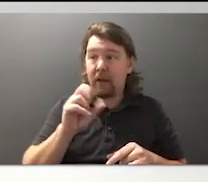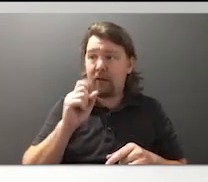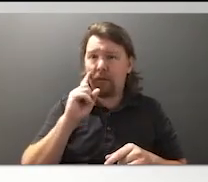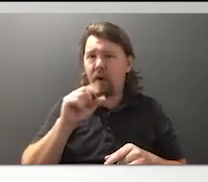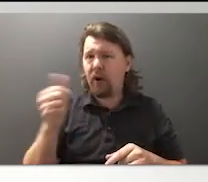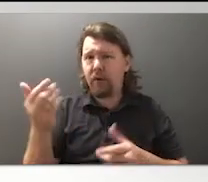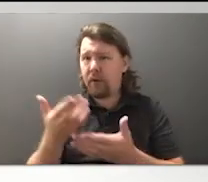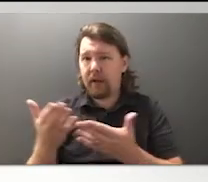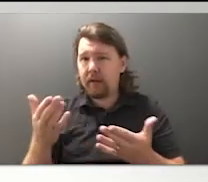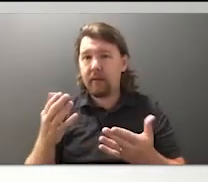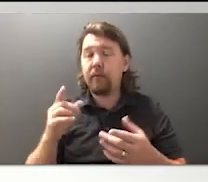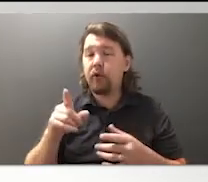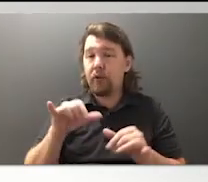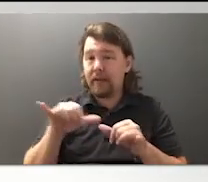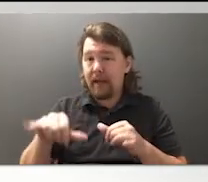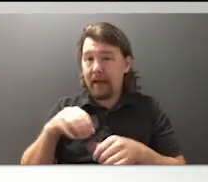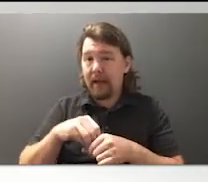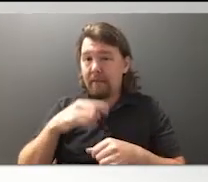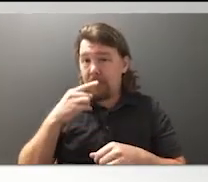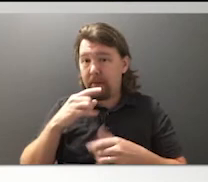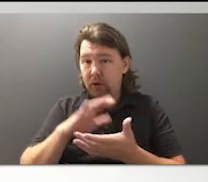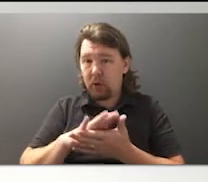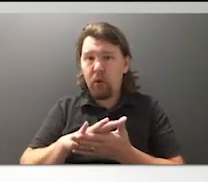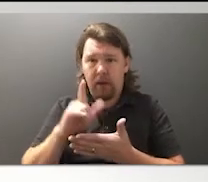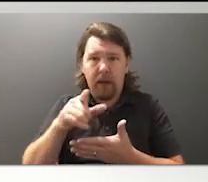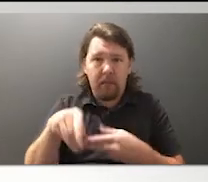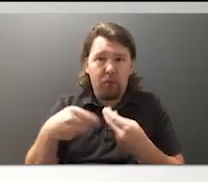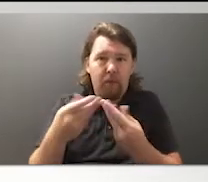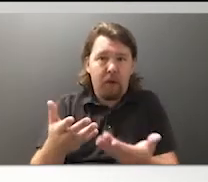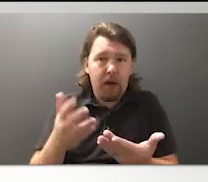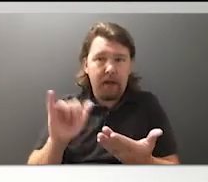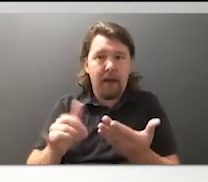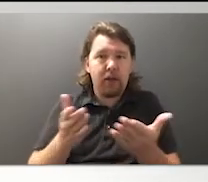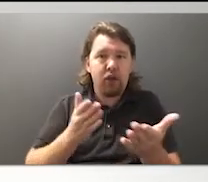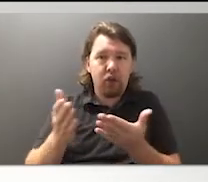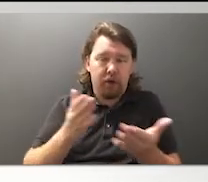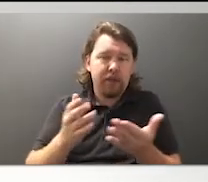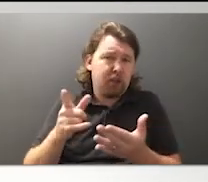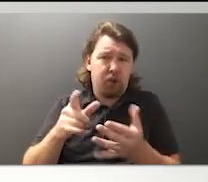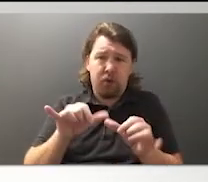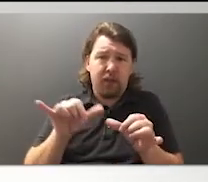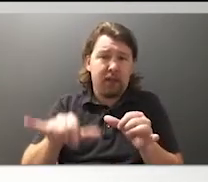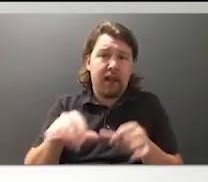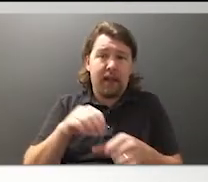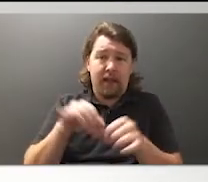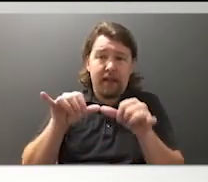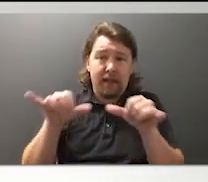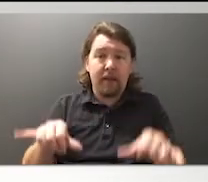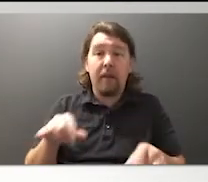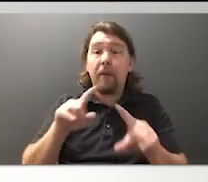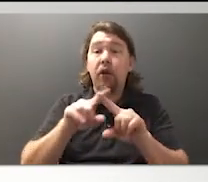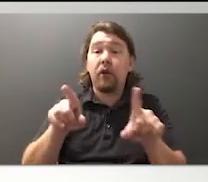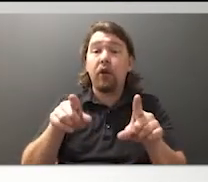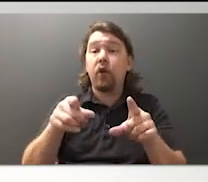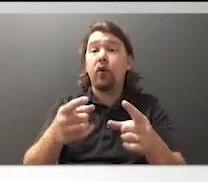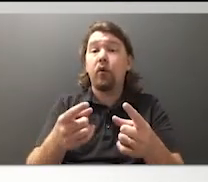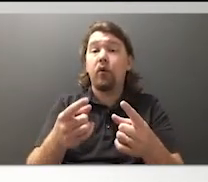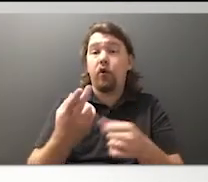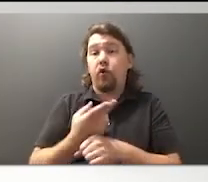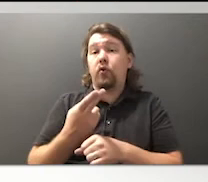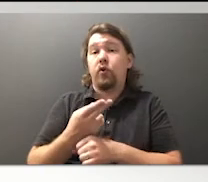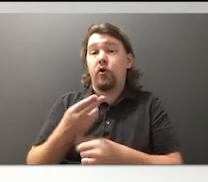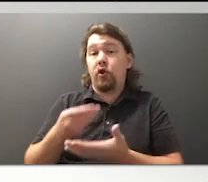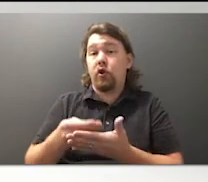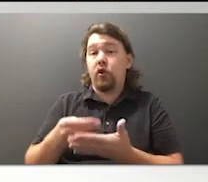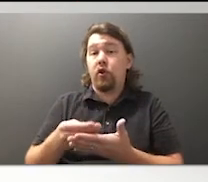then if you stay within the public school district, they will provide the services, and then you will stay within that system, right? But if you come to the scholarship, then you can go to a